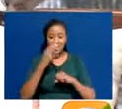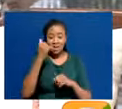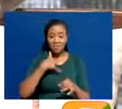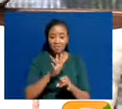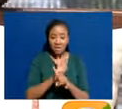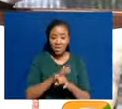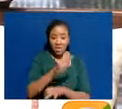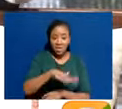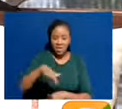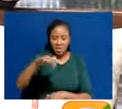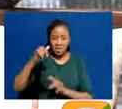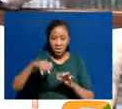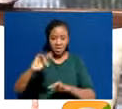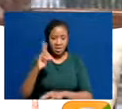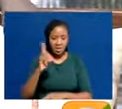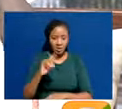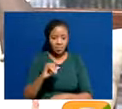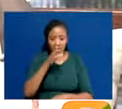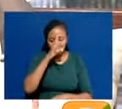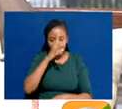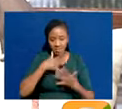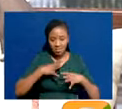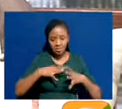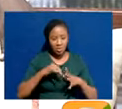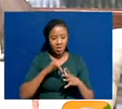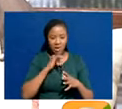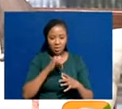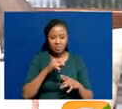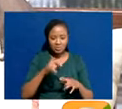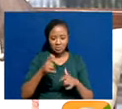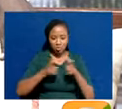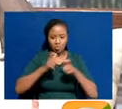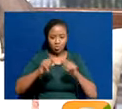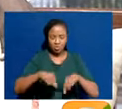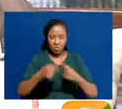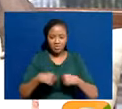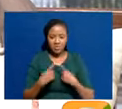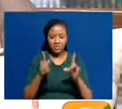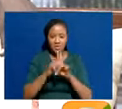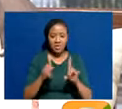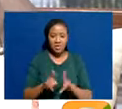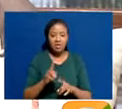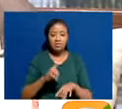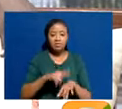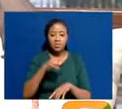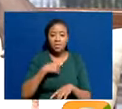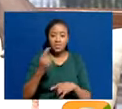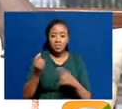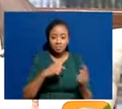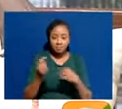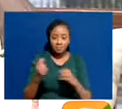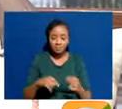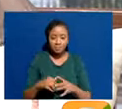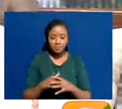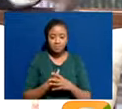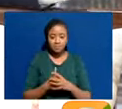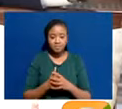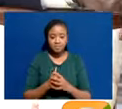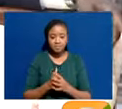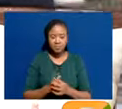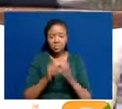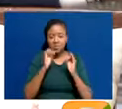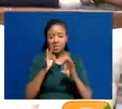actually self-policed on these issues. Yeah? And when they can't, then they come to us. So let's partner. Yeah? If